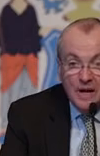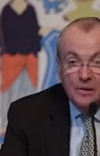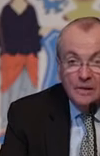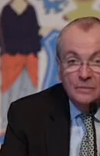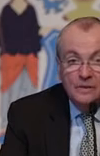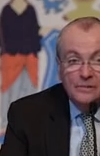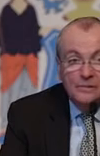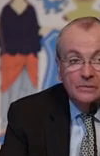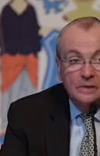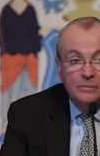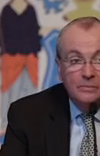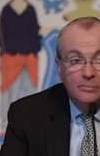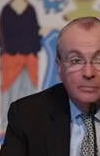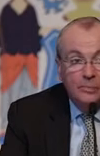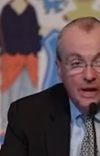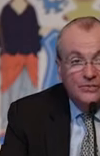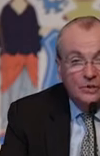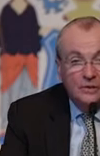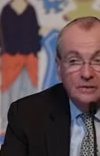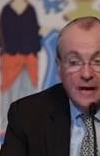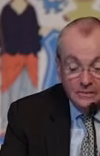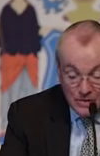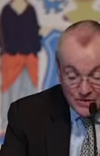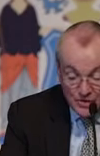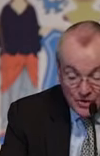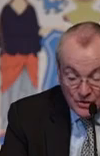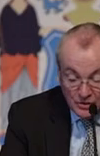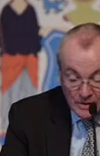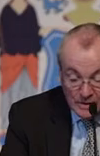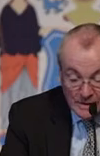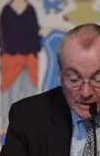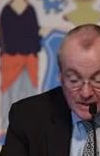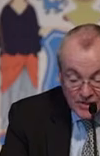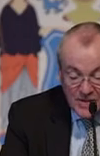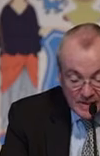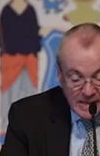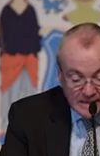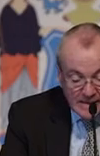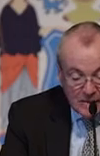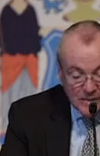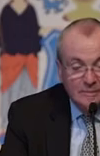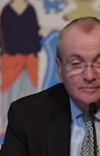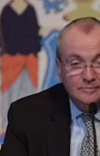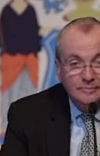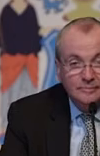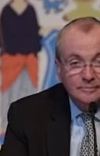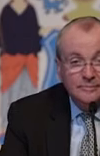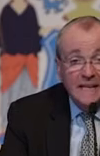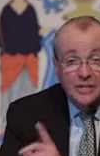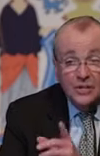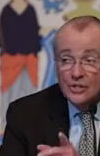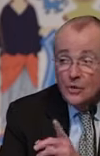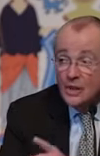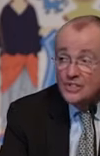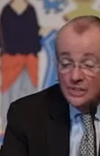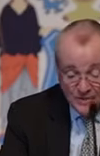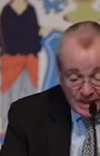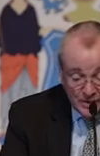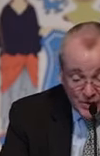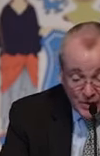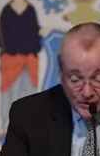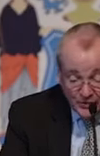mother, Carole, and we praised her and God rest her soul earlier, Stephen needed an outlet, and he turned to a